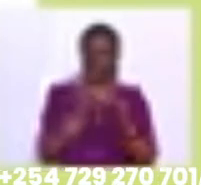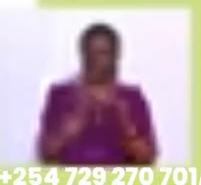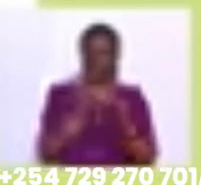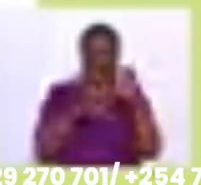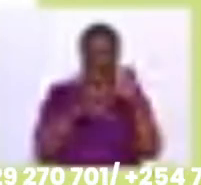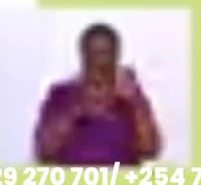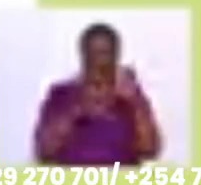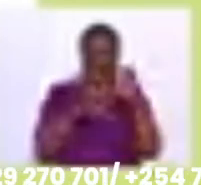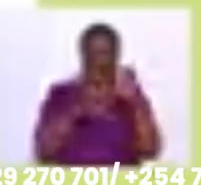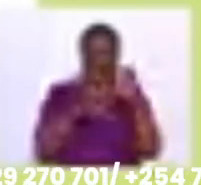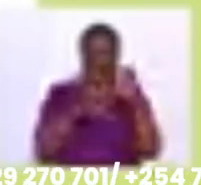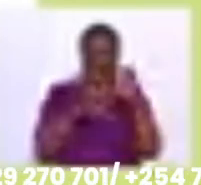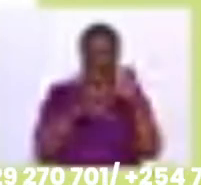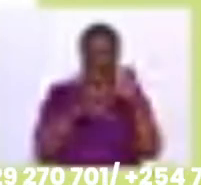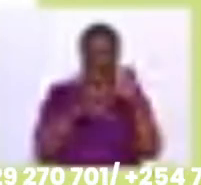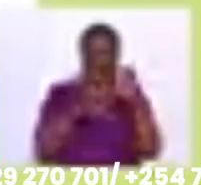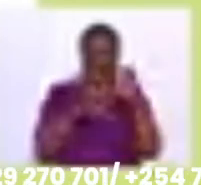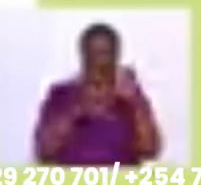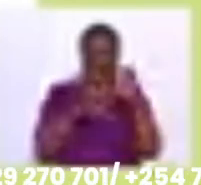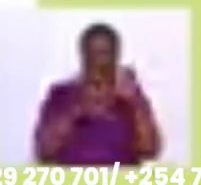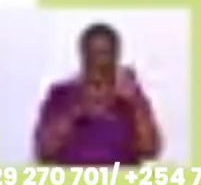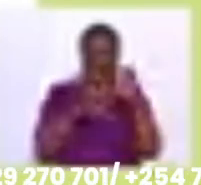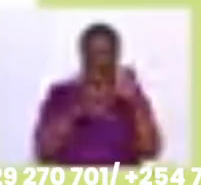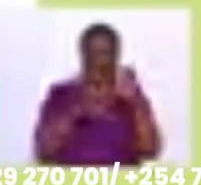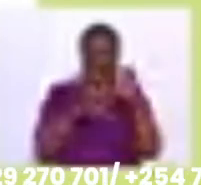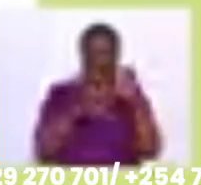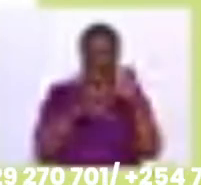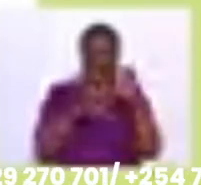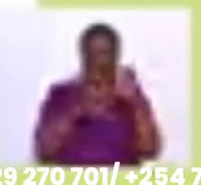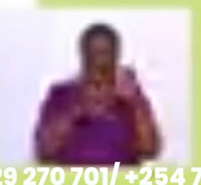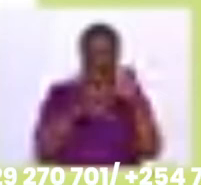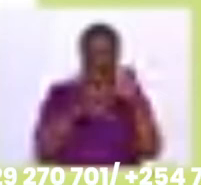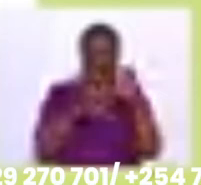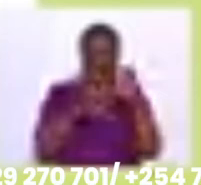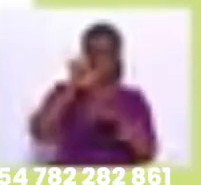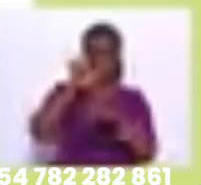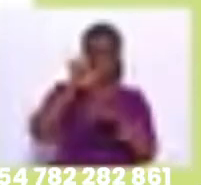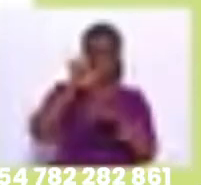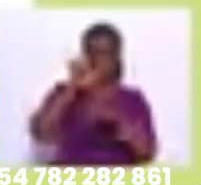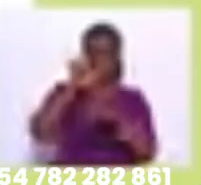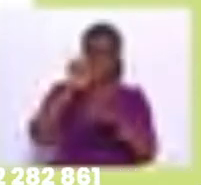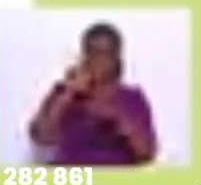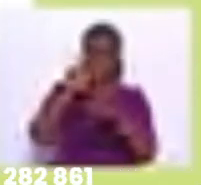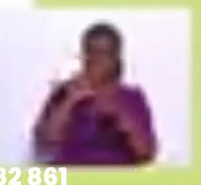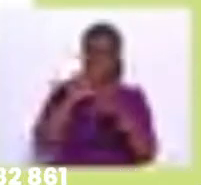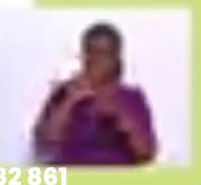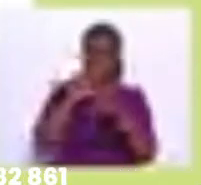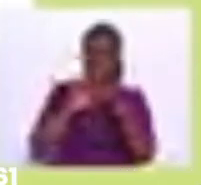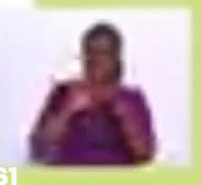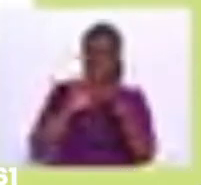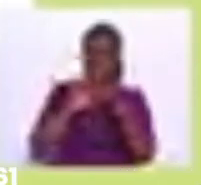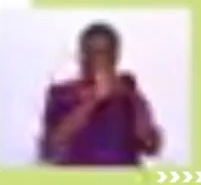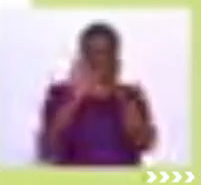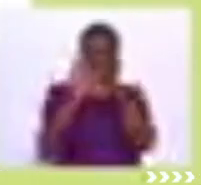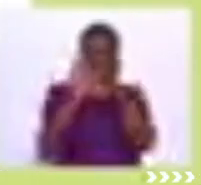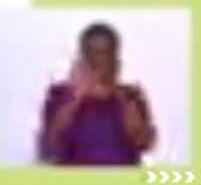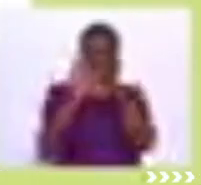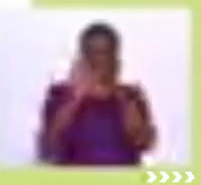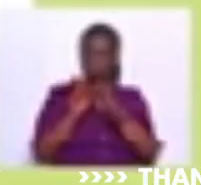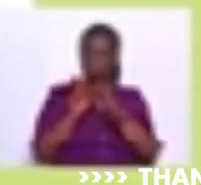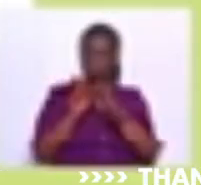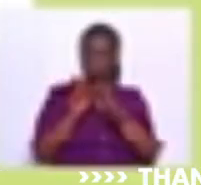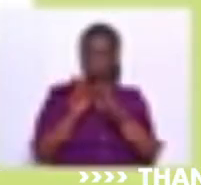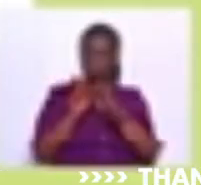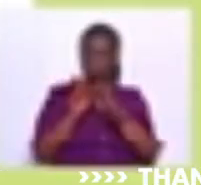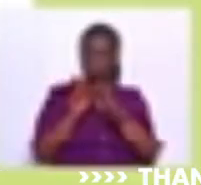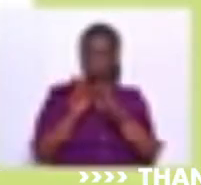the y-axis, the rate of breast cancer increases too. So you can see that correlation line. Right at the top in the